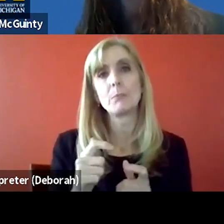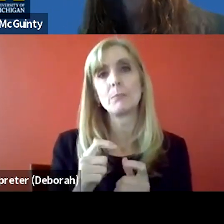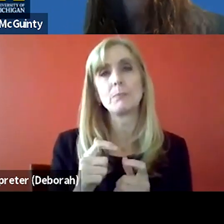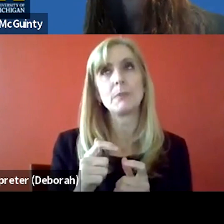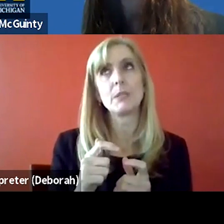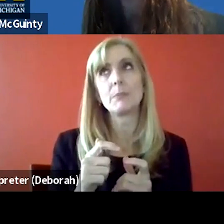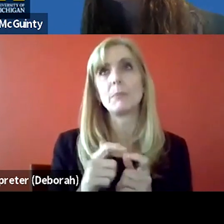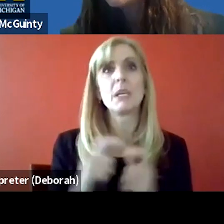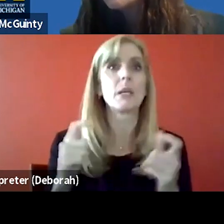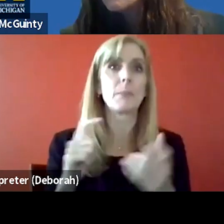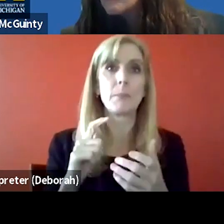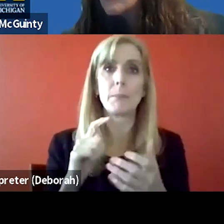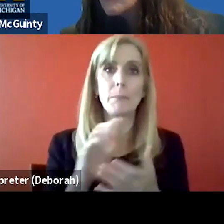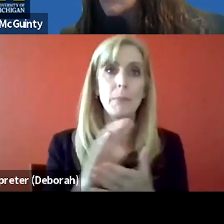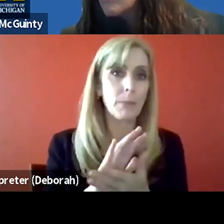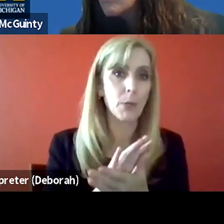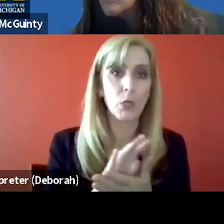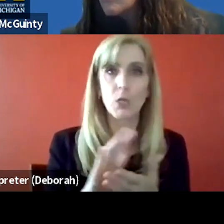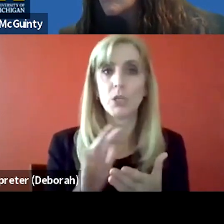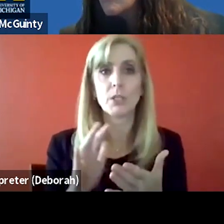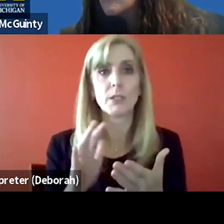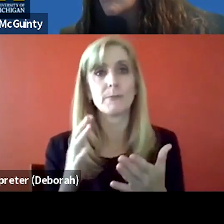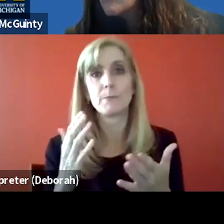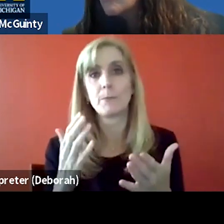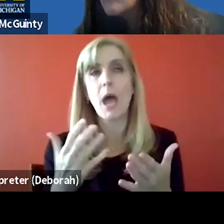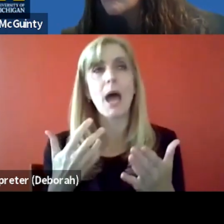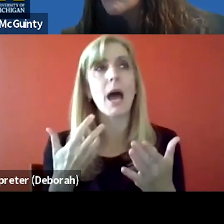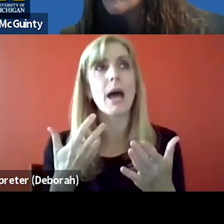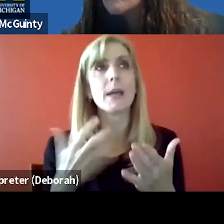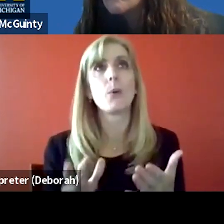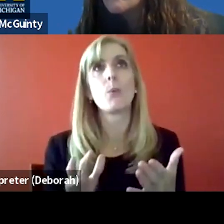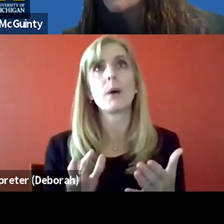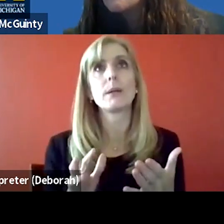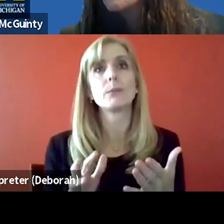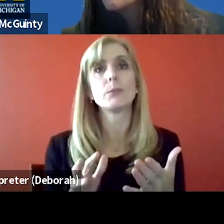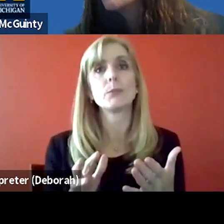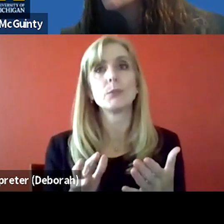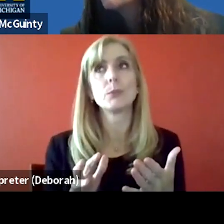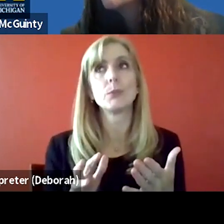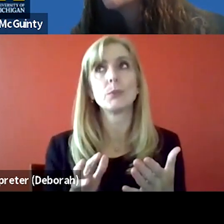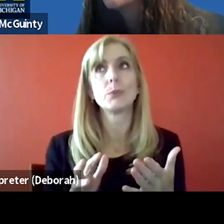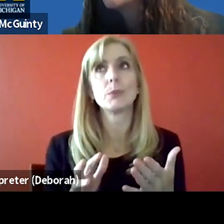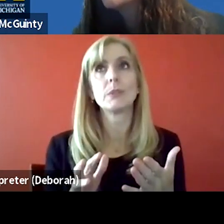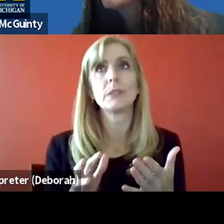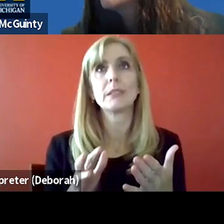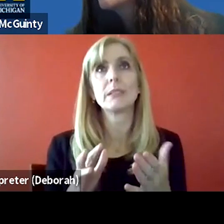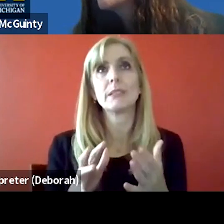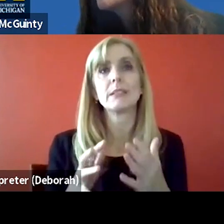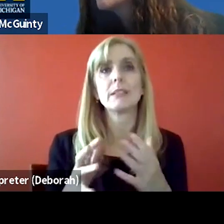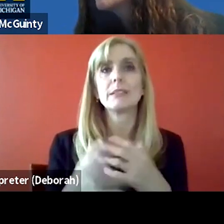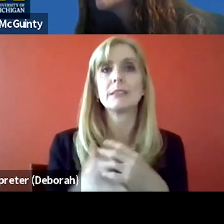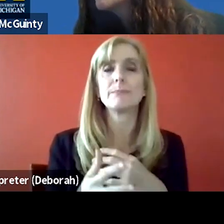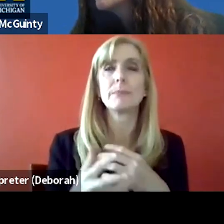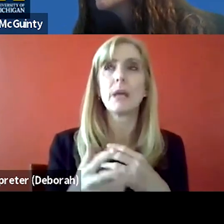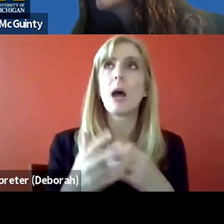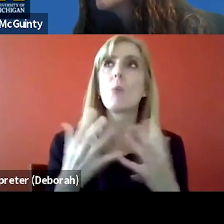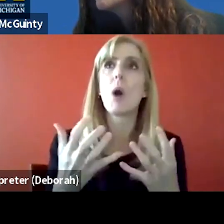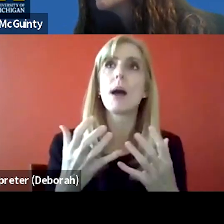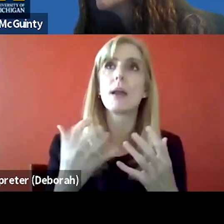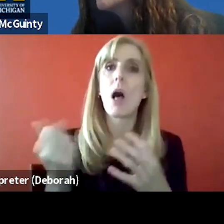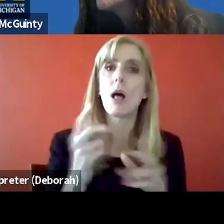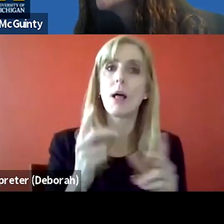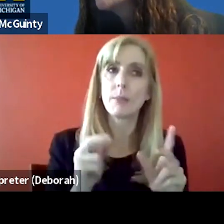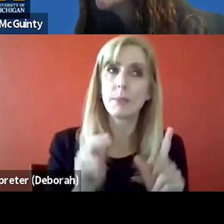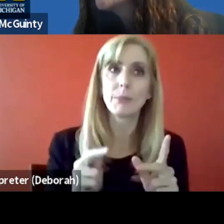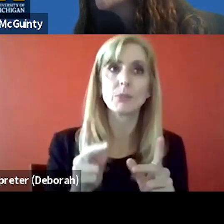big paperwork. So I don't want to take away the information that is needed from students to make it inclusive